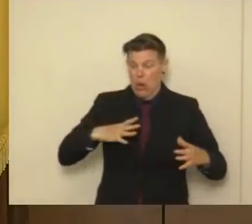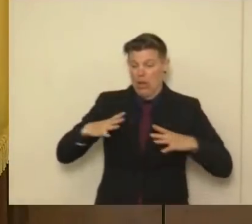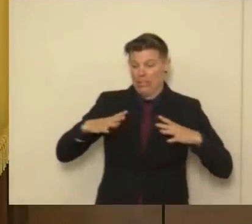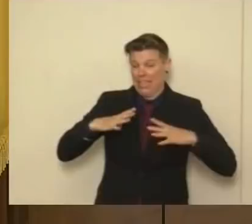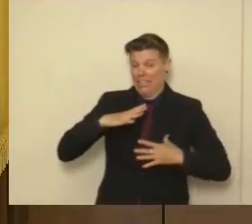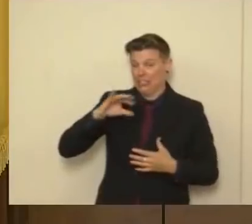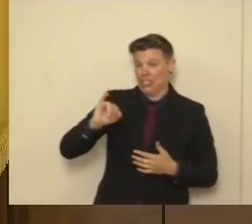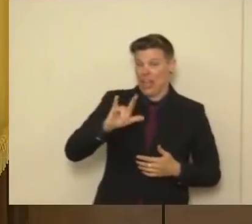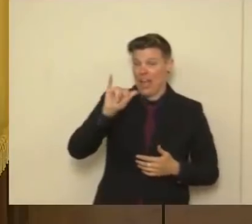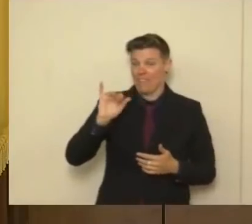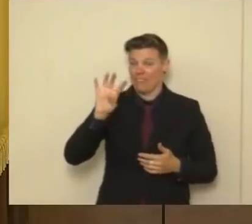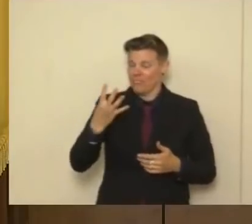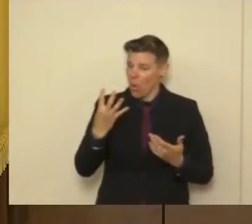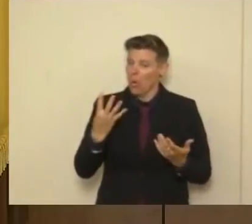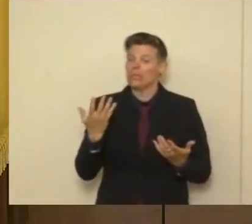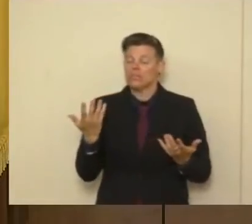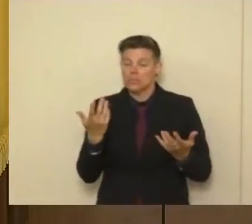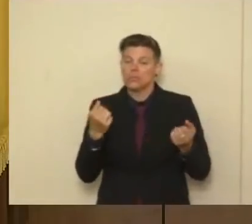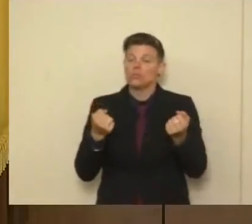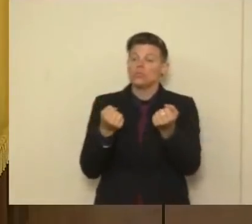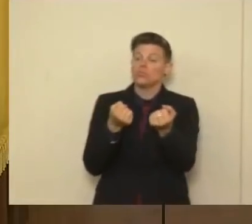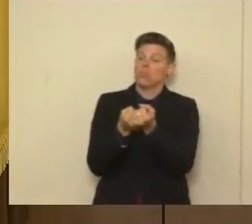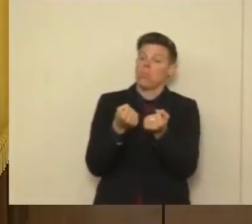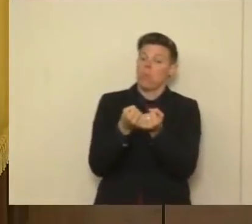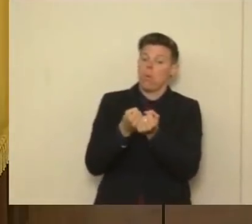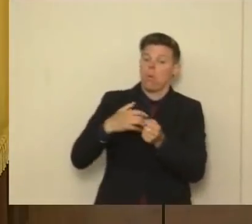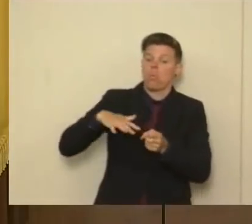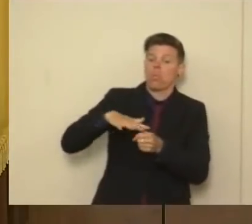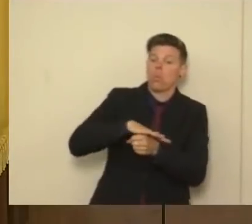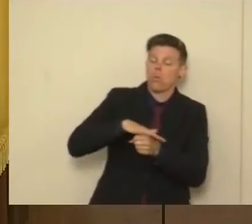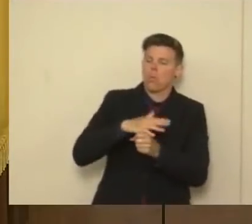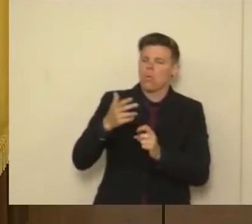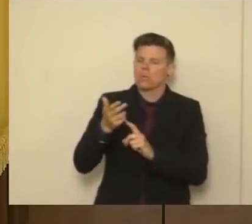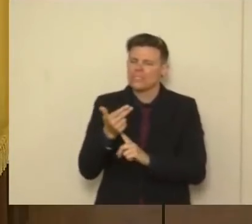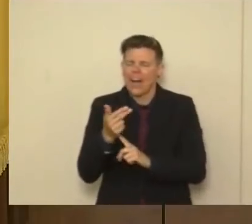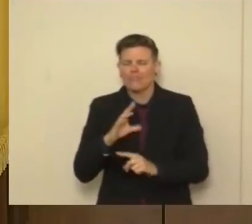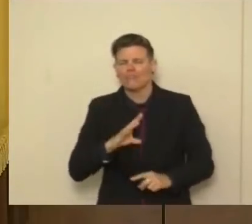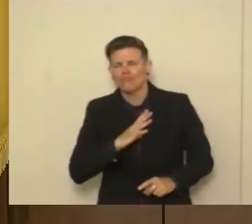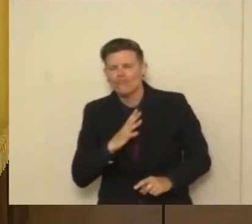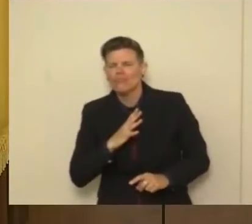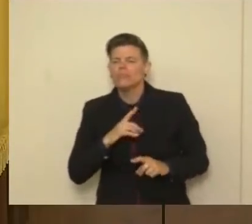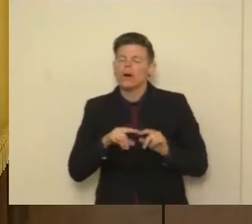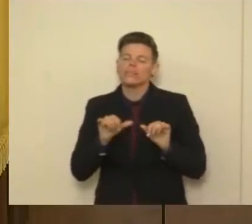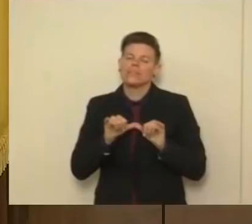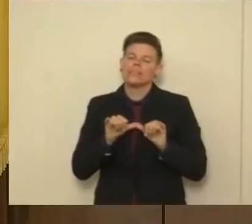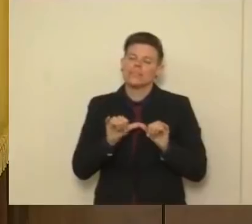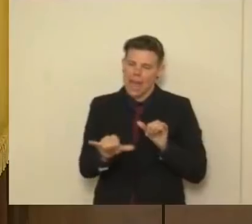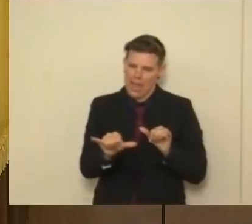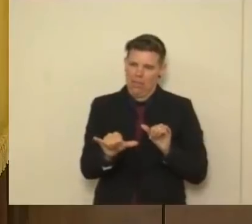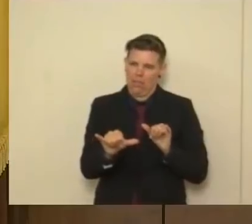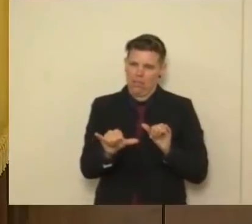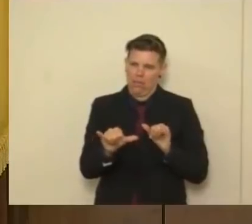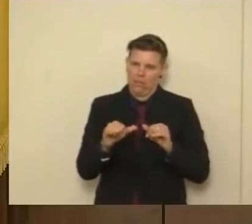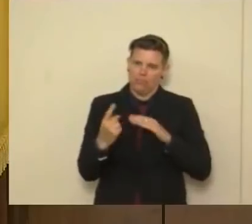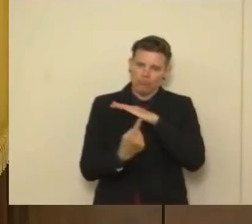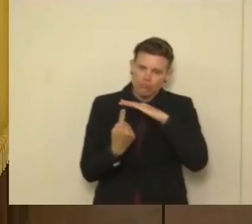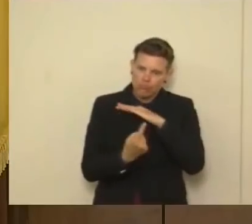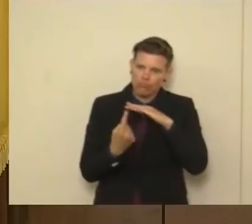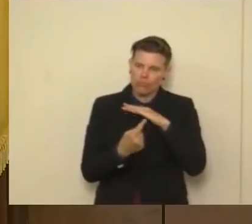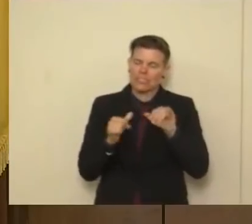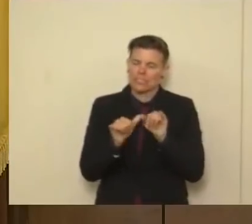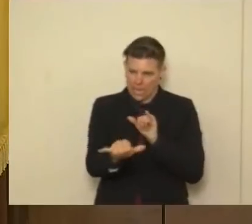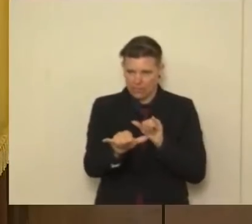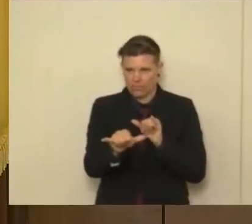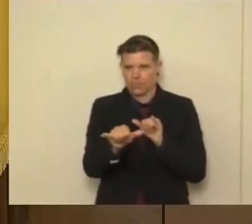to support a local hotel. We still have folks who are using many hotels